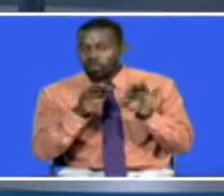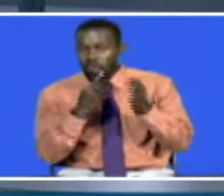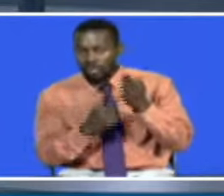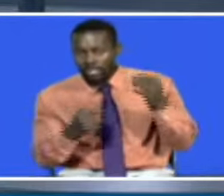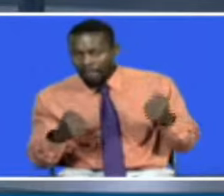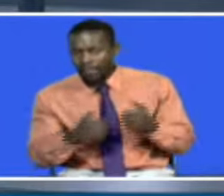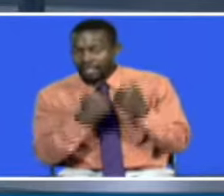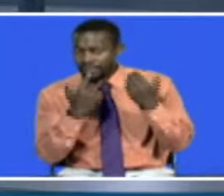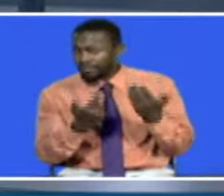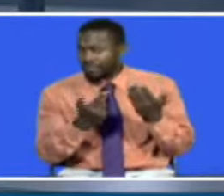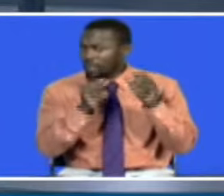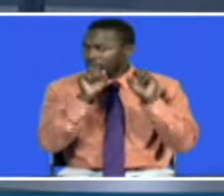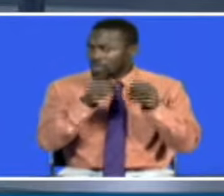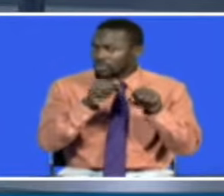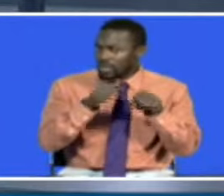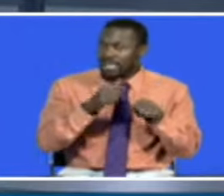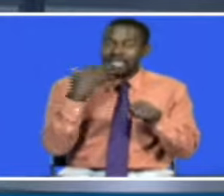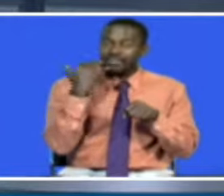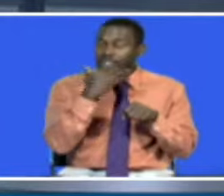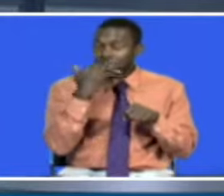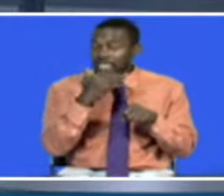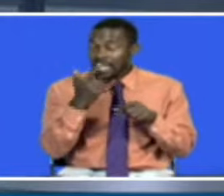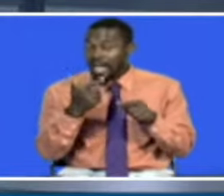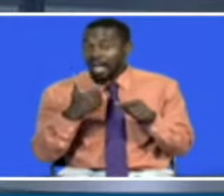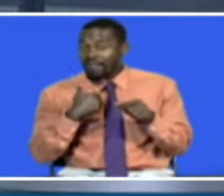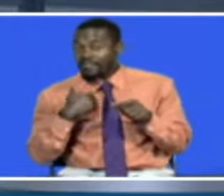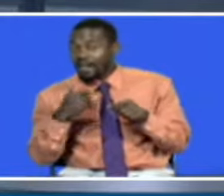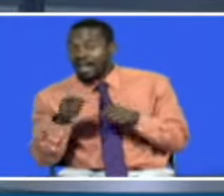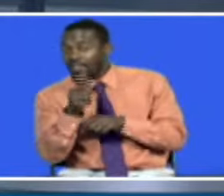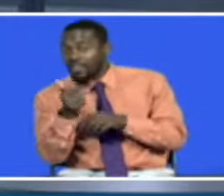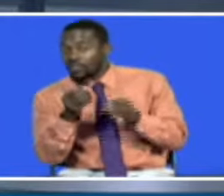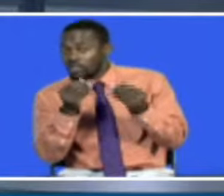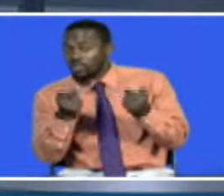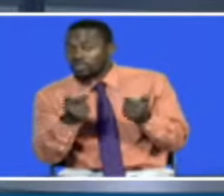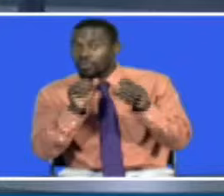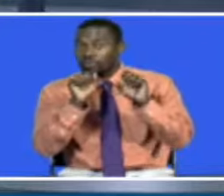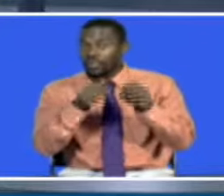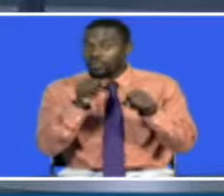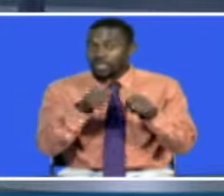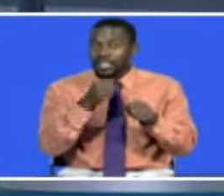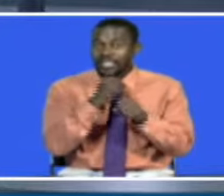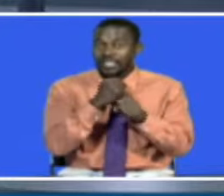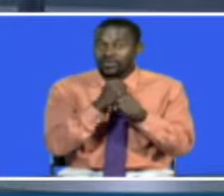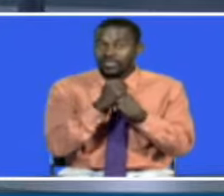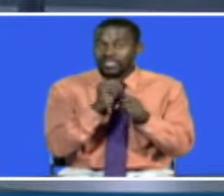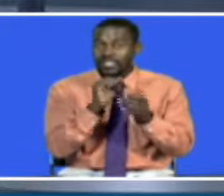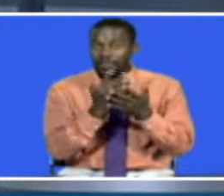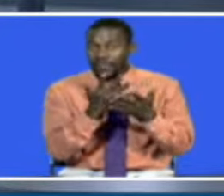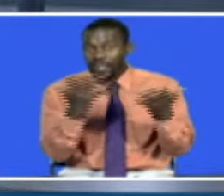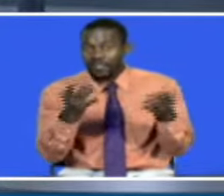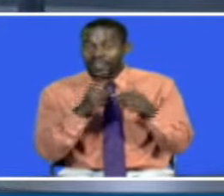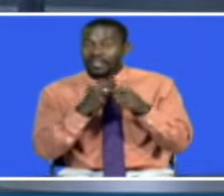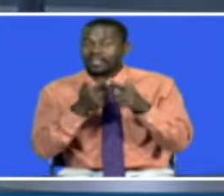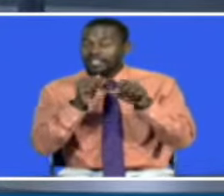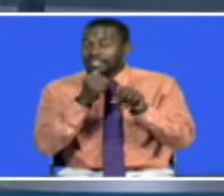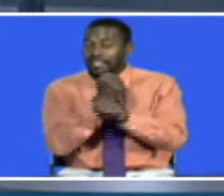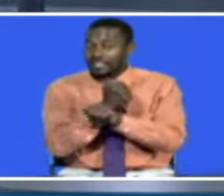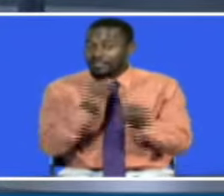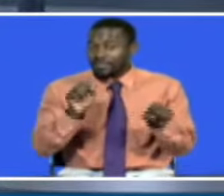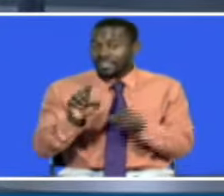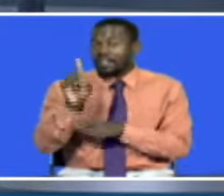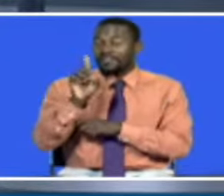the deputy president? Are there missed opportunities that he could have capitalized on to avert what now